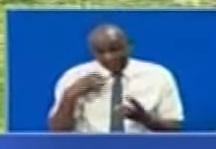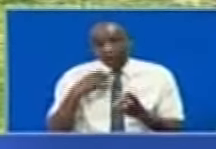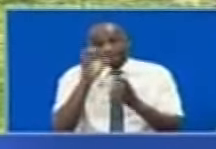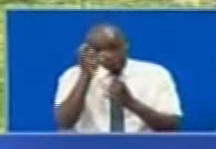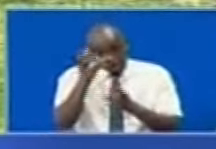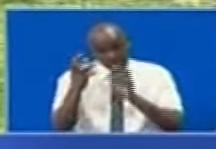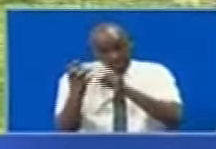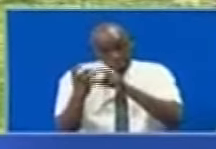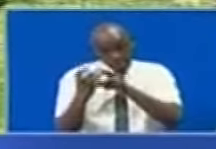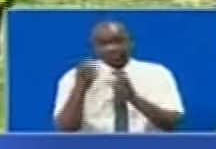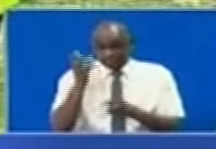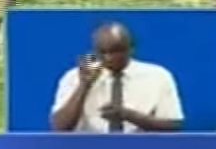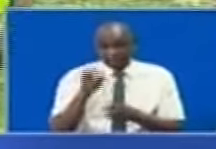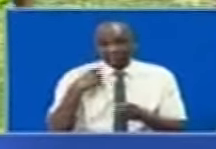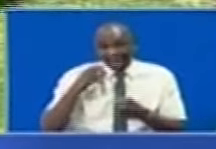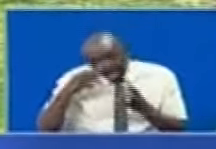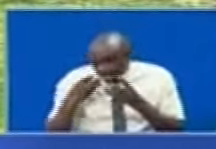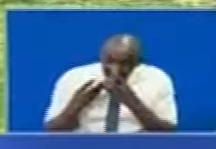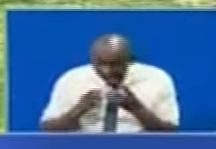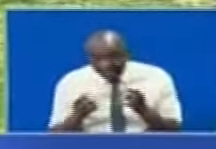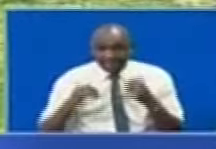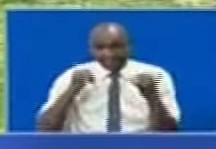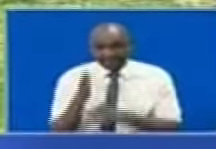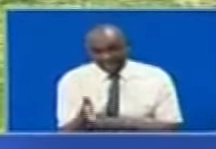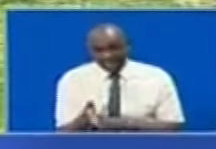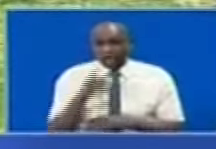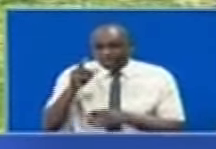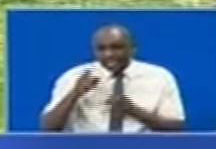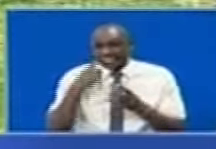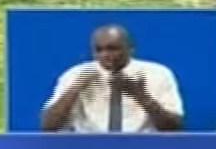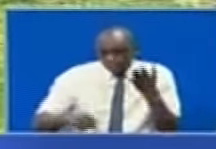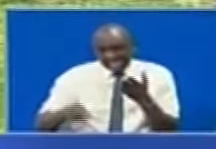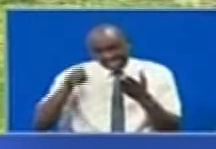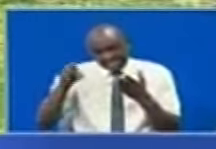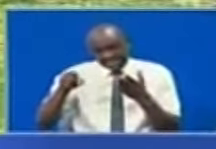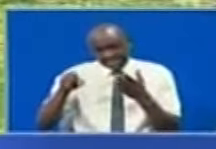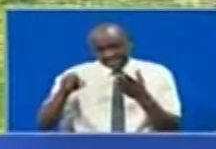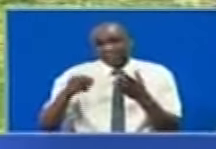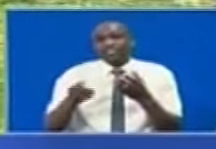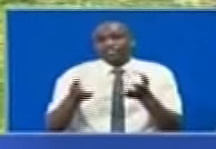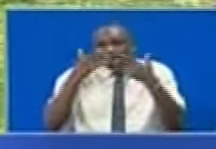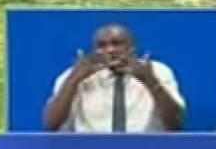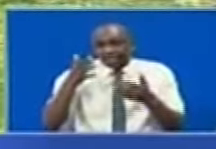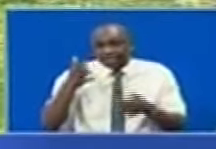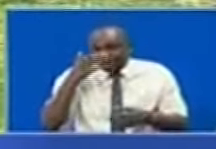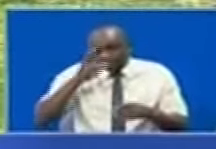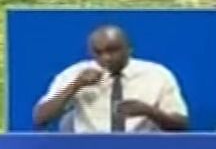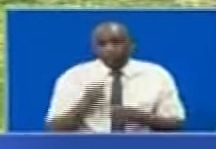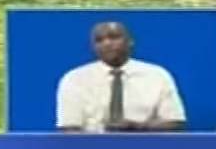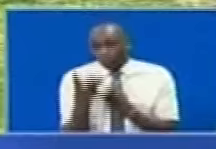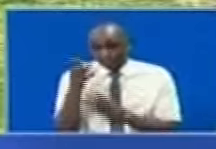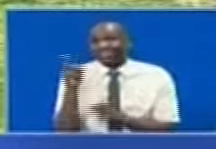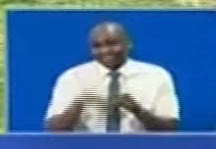tennis ball, is nice and chewy, and is what we associate with the smell of an